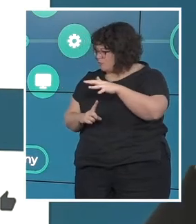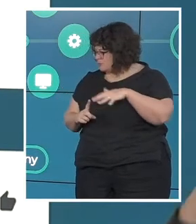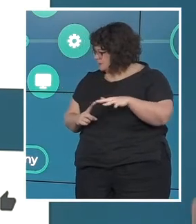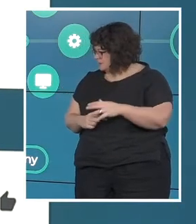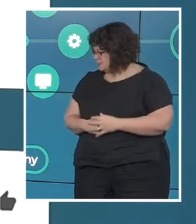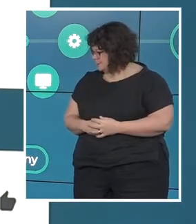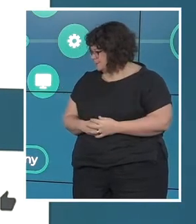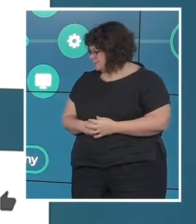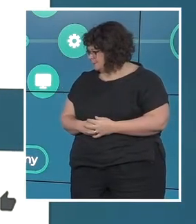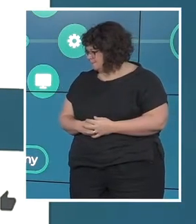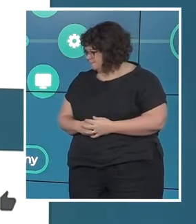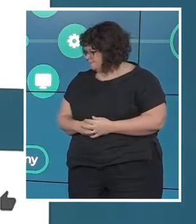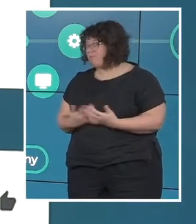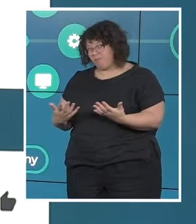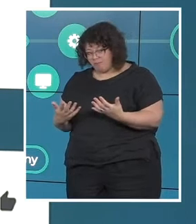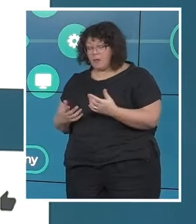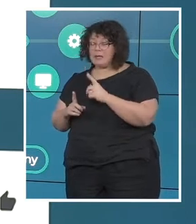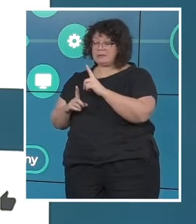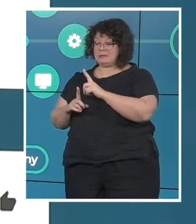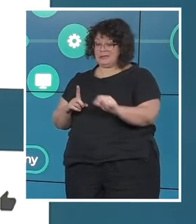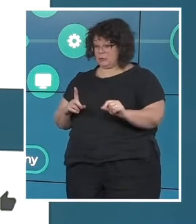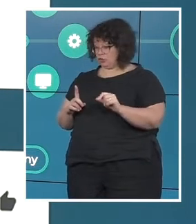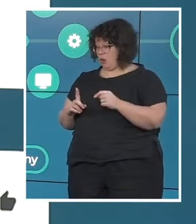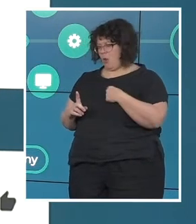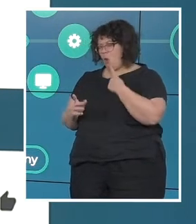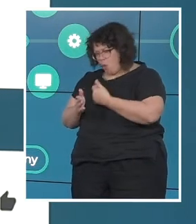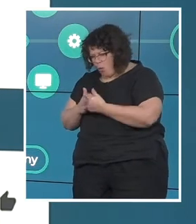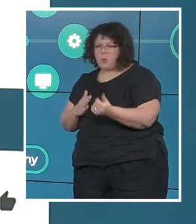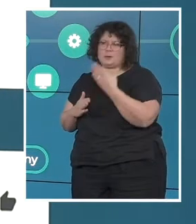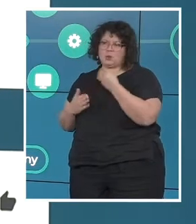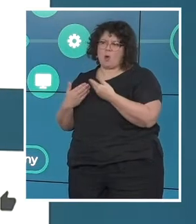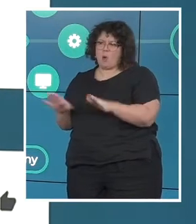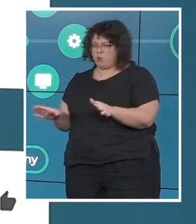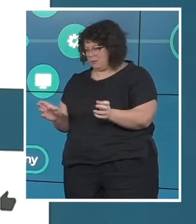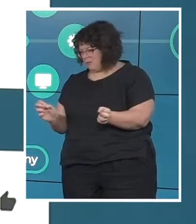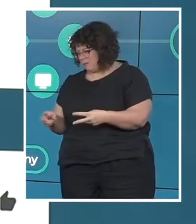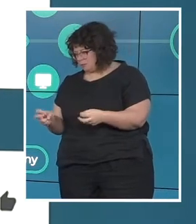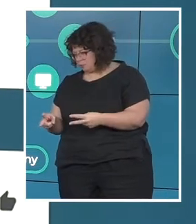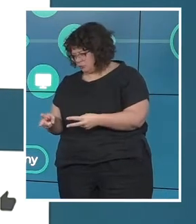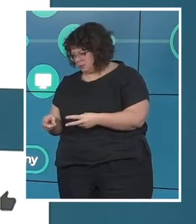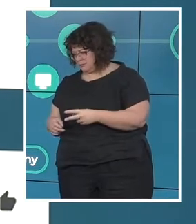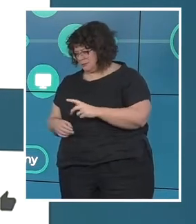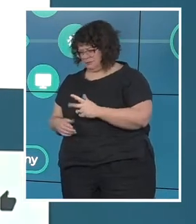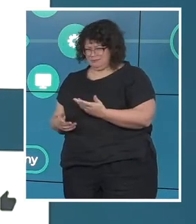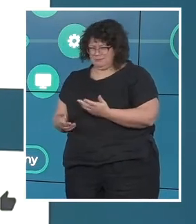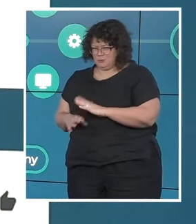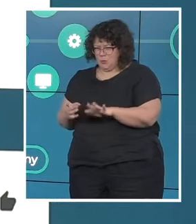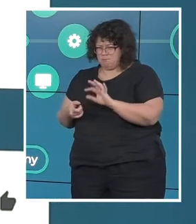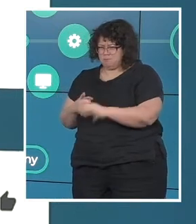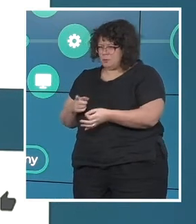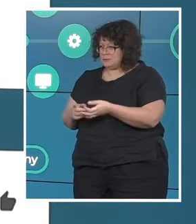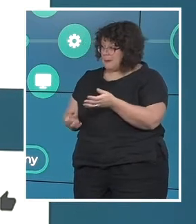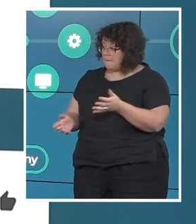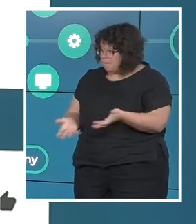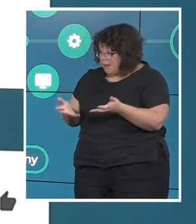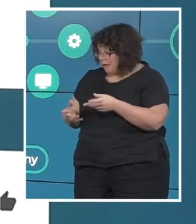no point playing a video in, where we have our digital screens, which are around lifts and receptions, and they're quite busy and they're quite loud, so they don't have